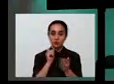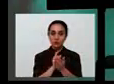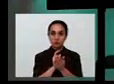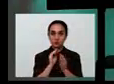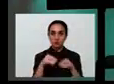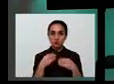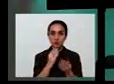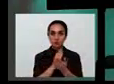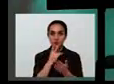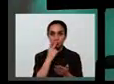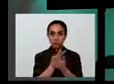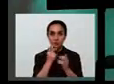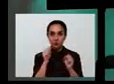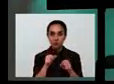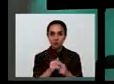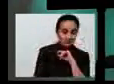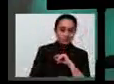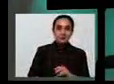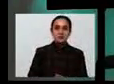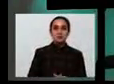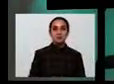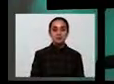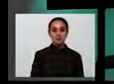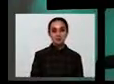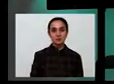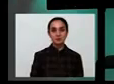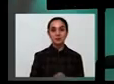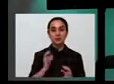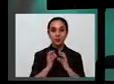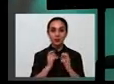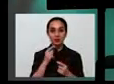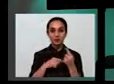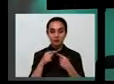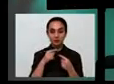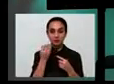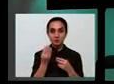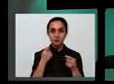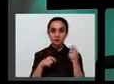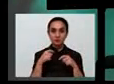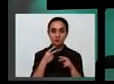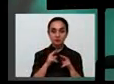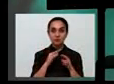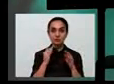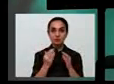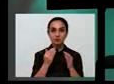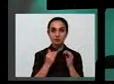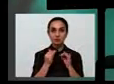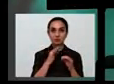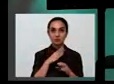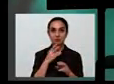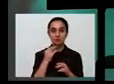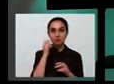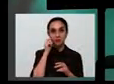qilib qo'yilganligini kuzatishimiz mumkin ekan. Demak, Jahon savdo tashkiloti haqida gaplashganda,